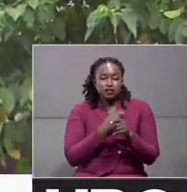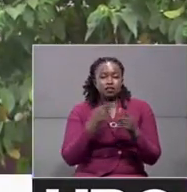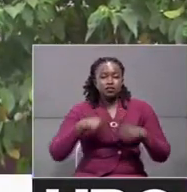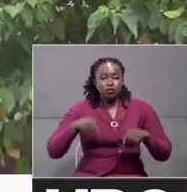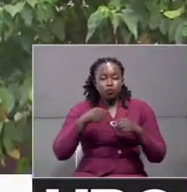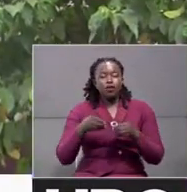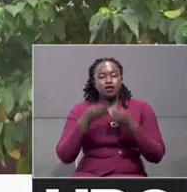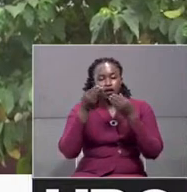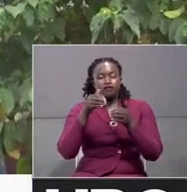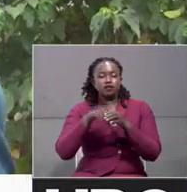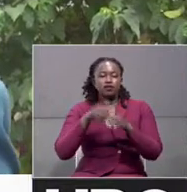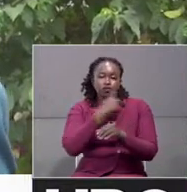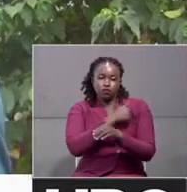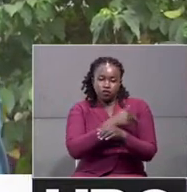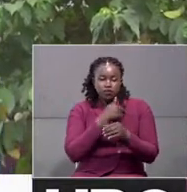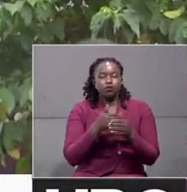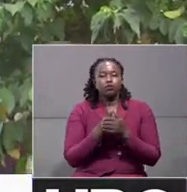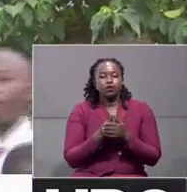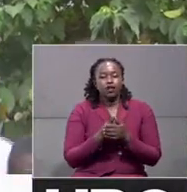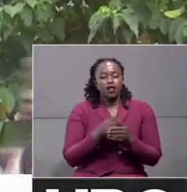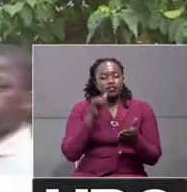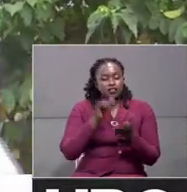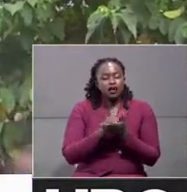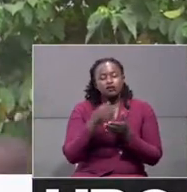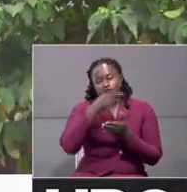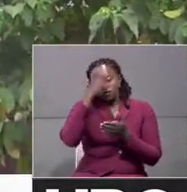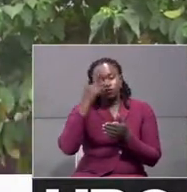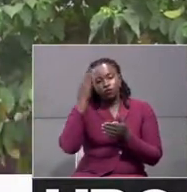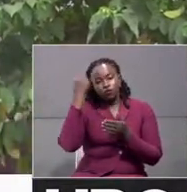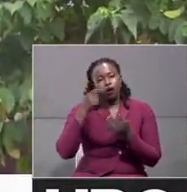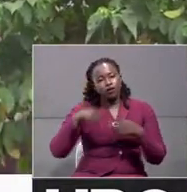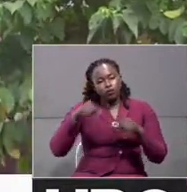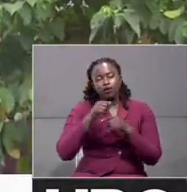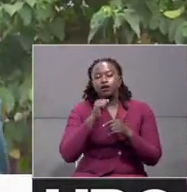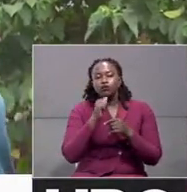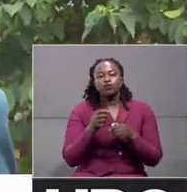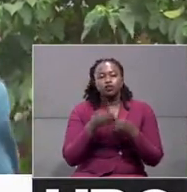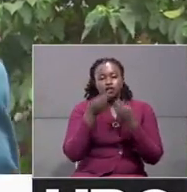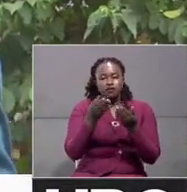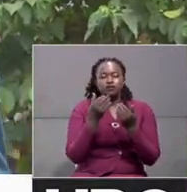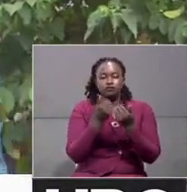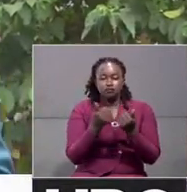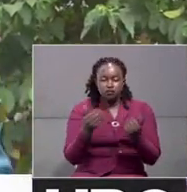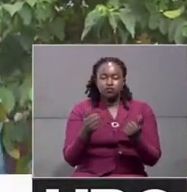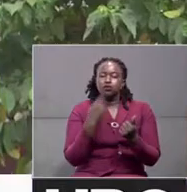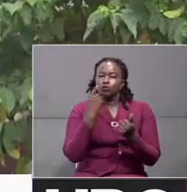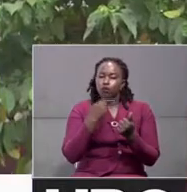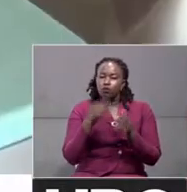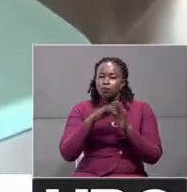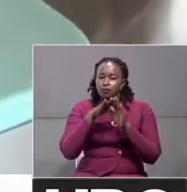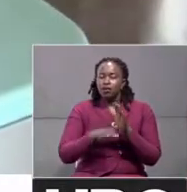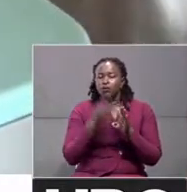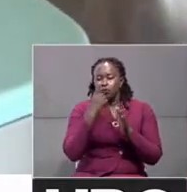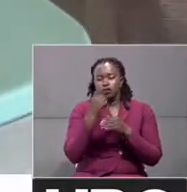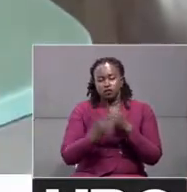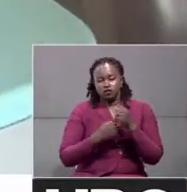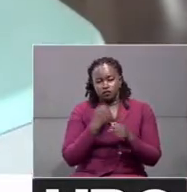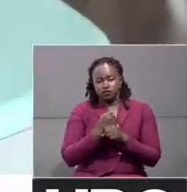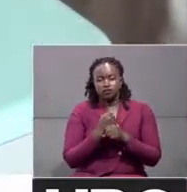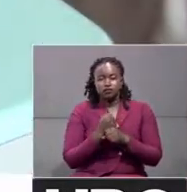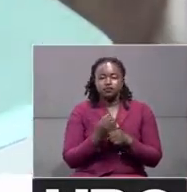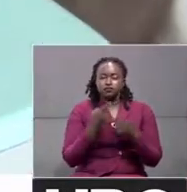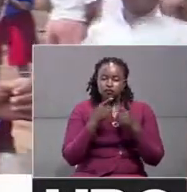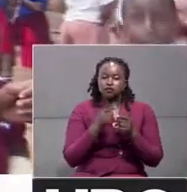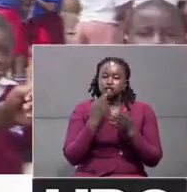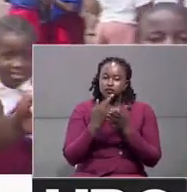at the facilities. In fact, that is the reason why we are not giving those children who are below 1 year. However, there